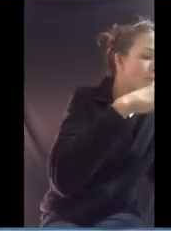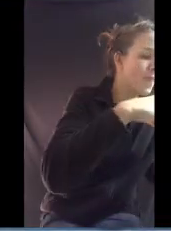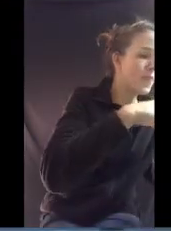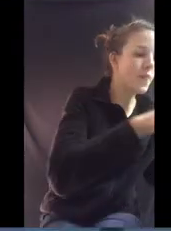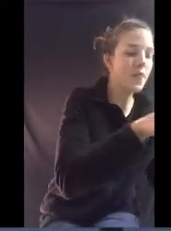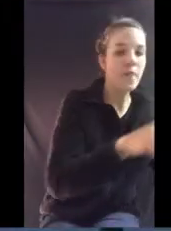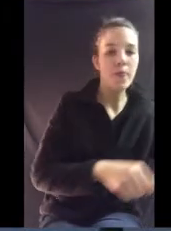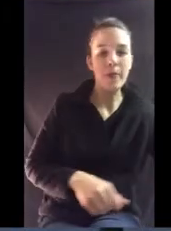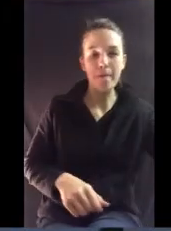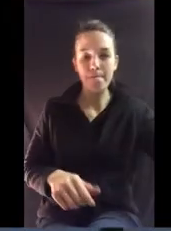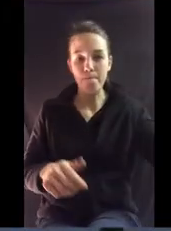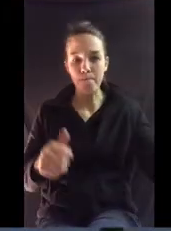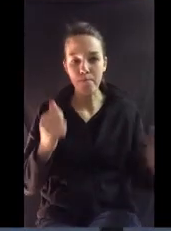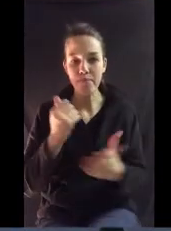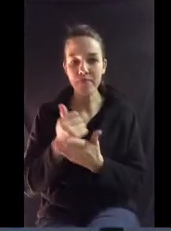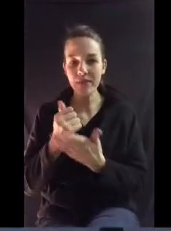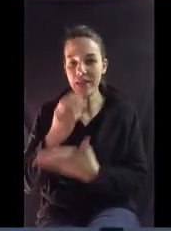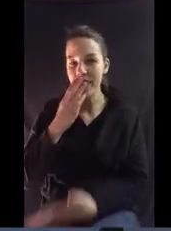Amen.